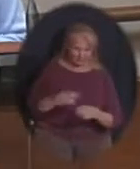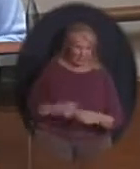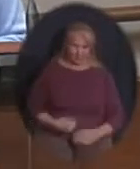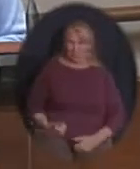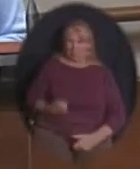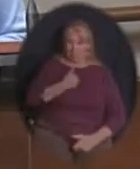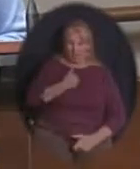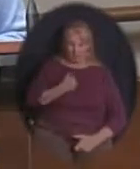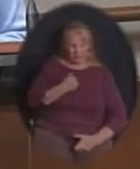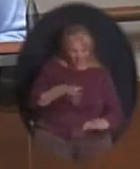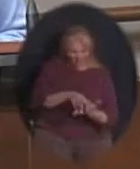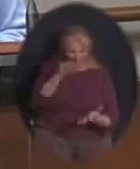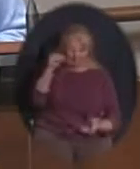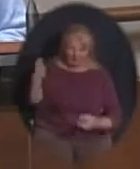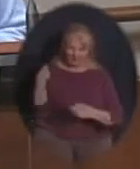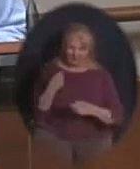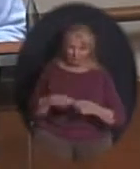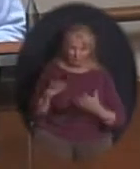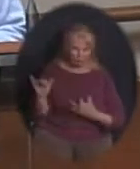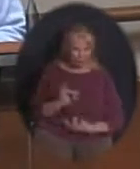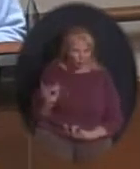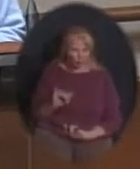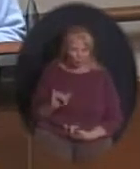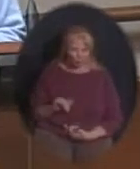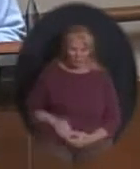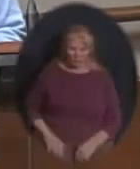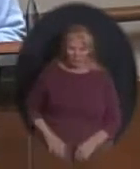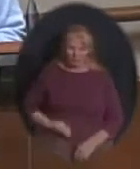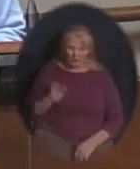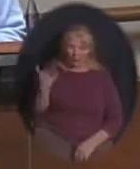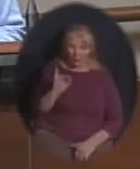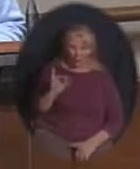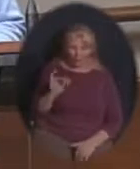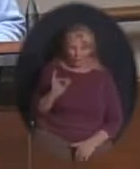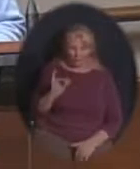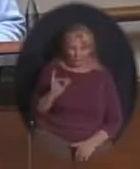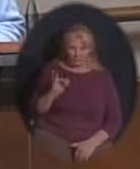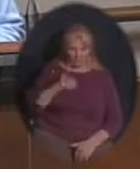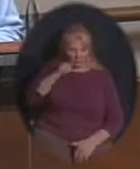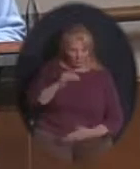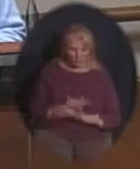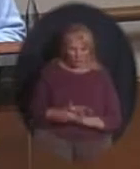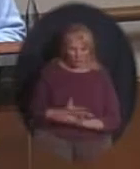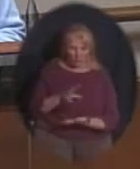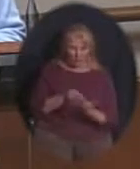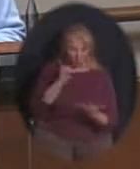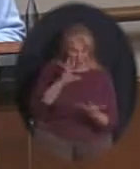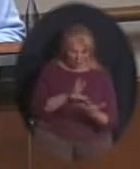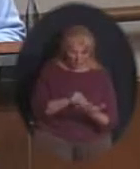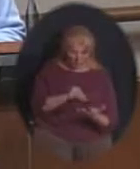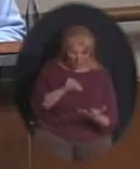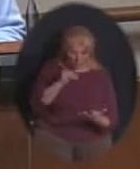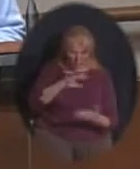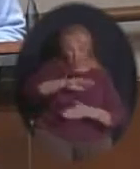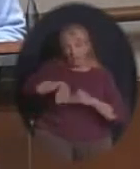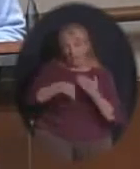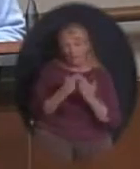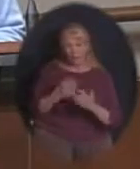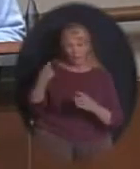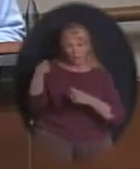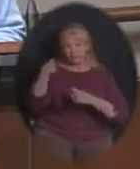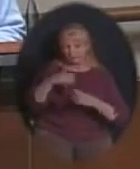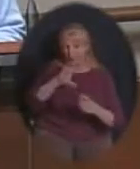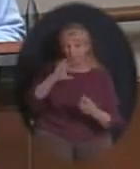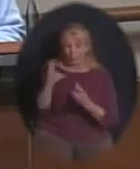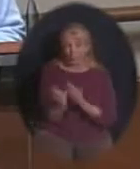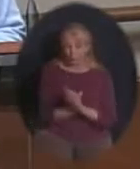at Sunnyside Elementary too. In addition to learning how to speak the new language, for her, she's learning more about the Hispanic culture. Just this